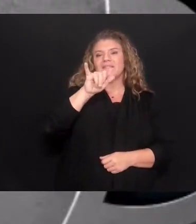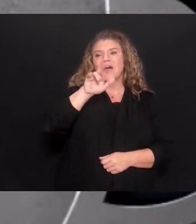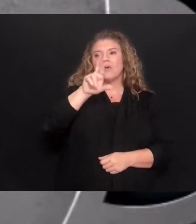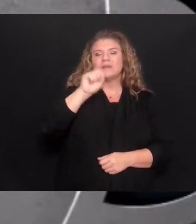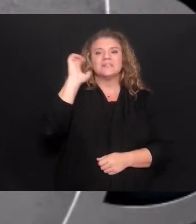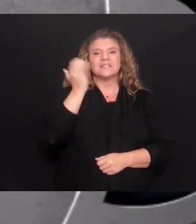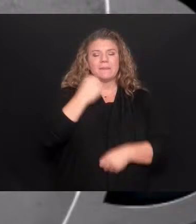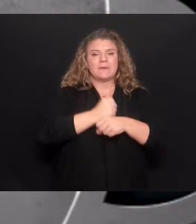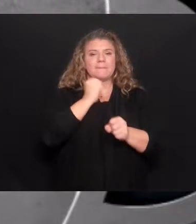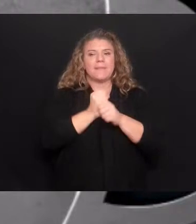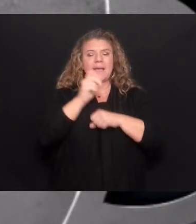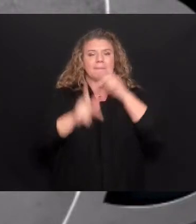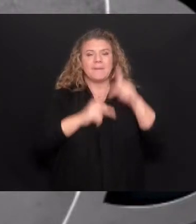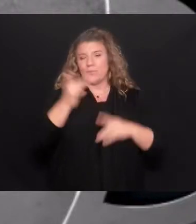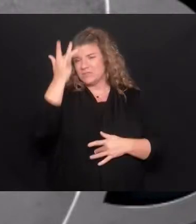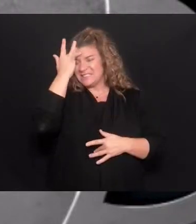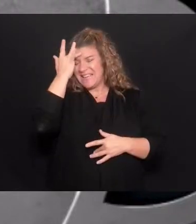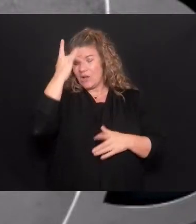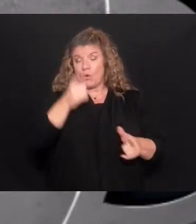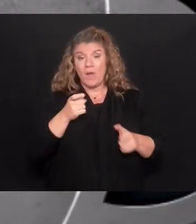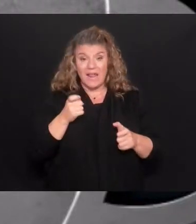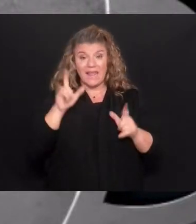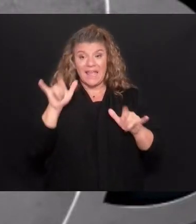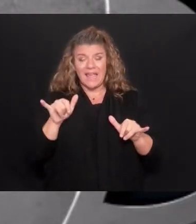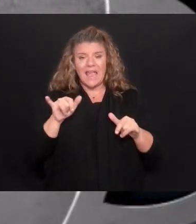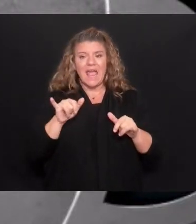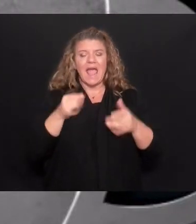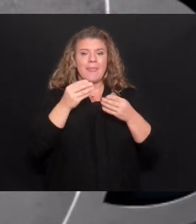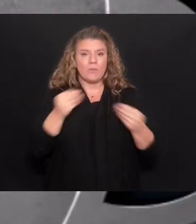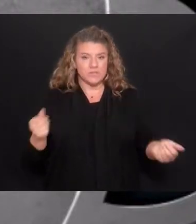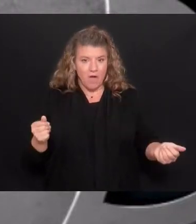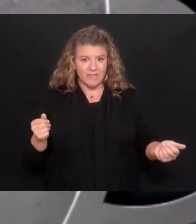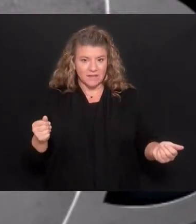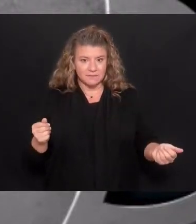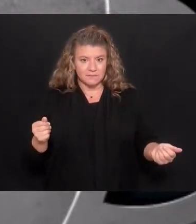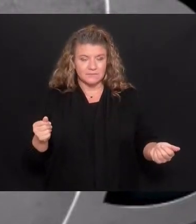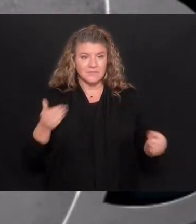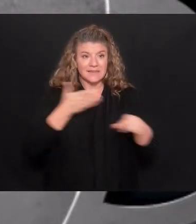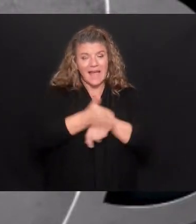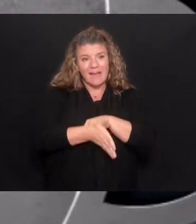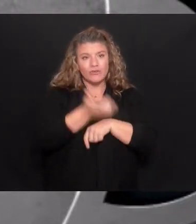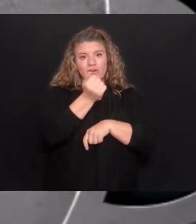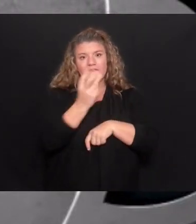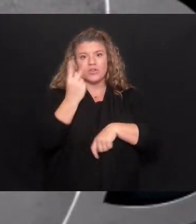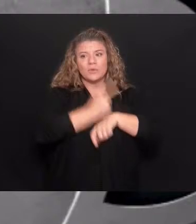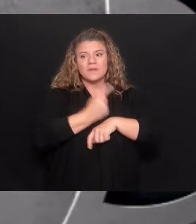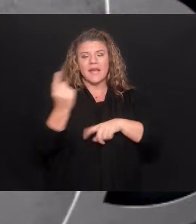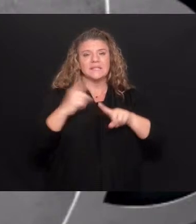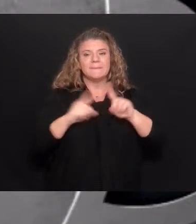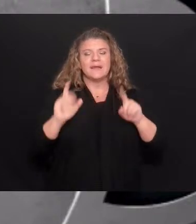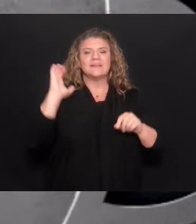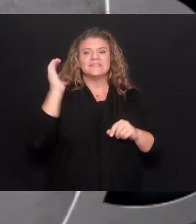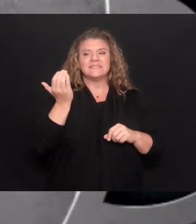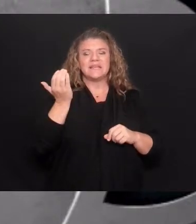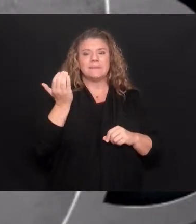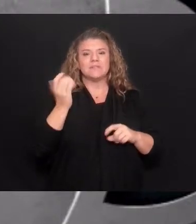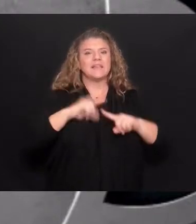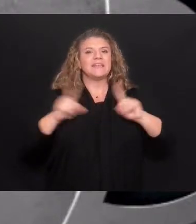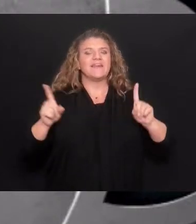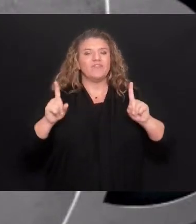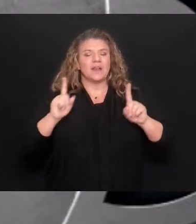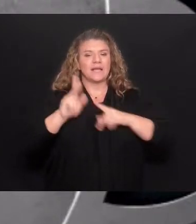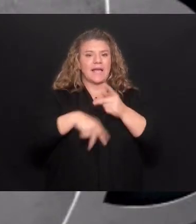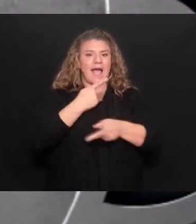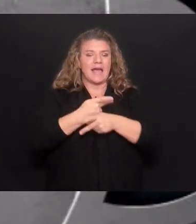people get sick very quickly, and then it resolving after a few days, but it just seems to be a very different